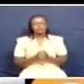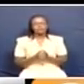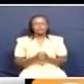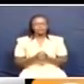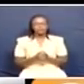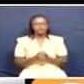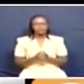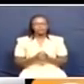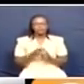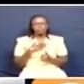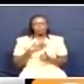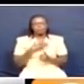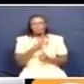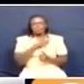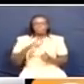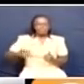my Lord,